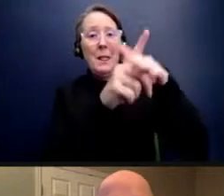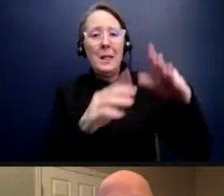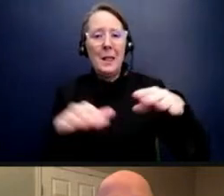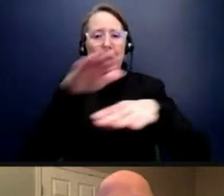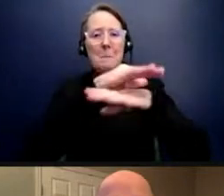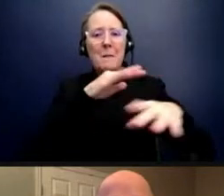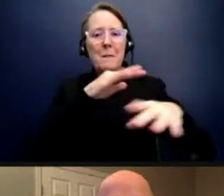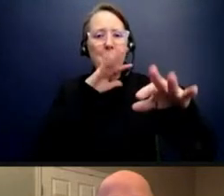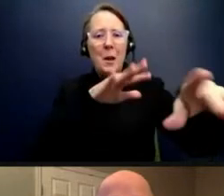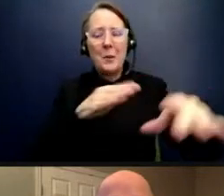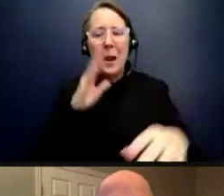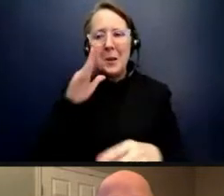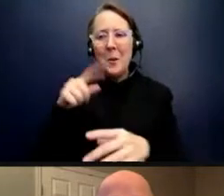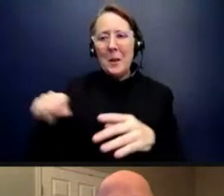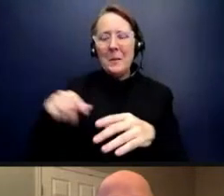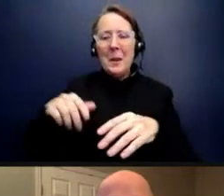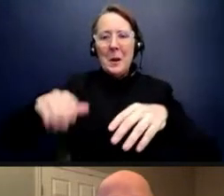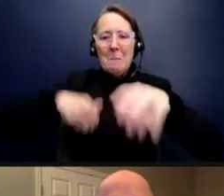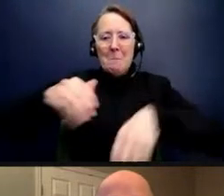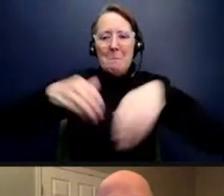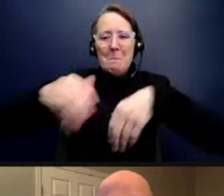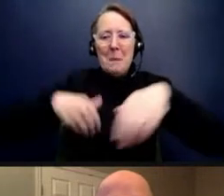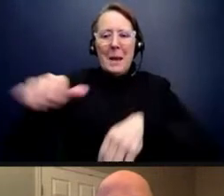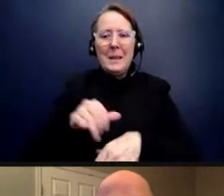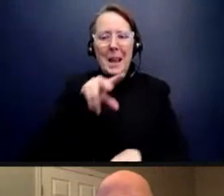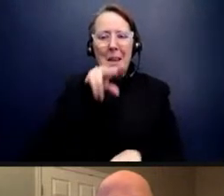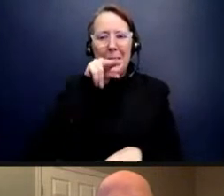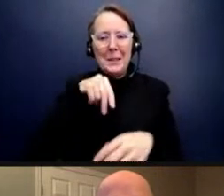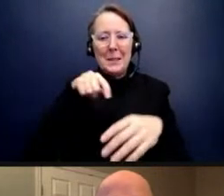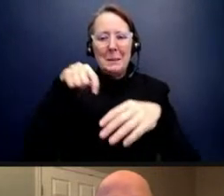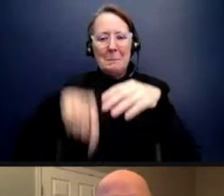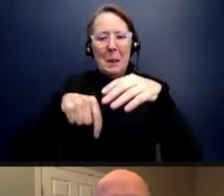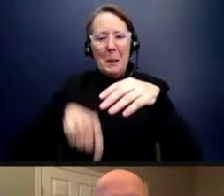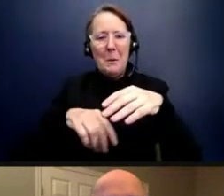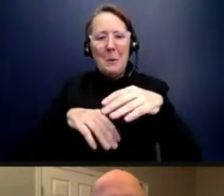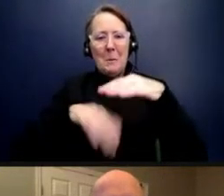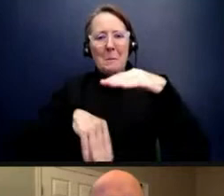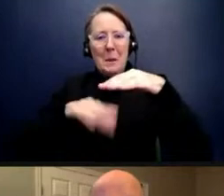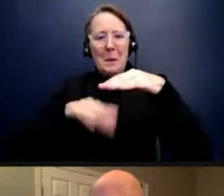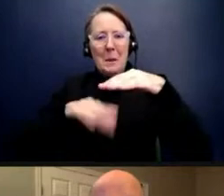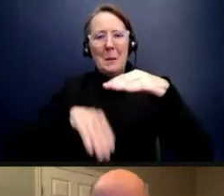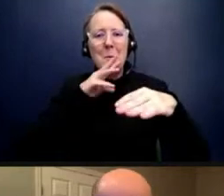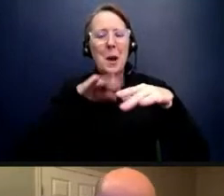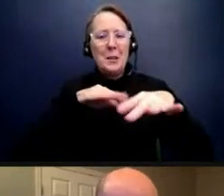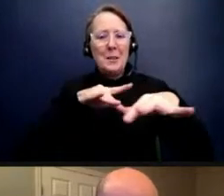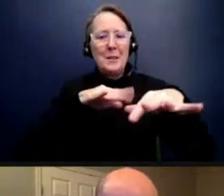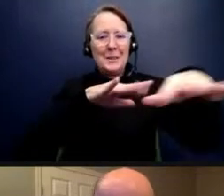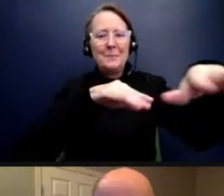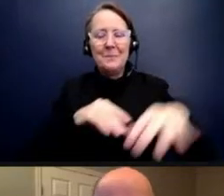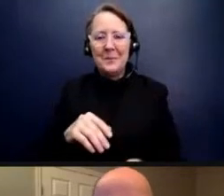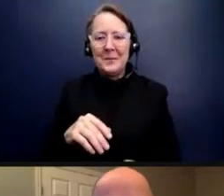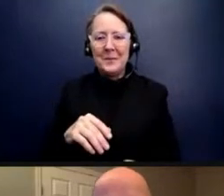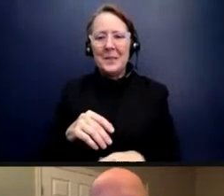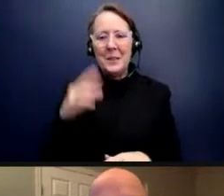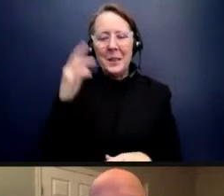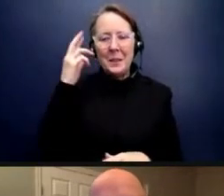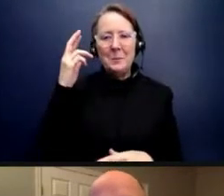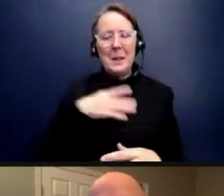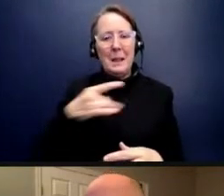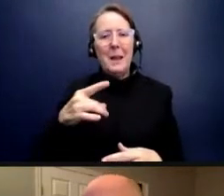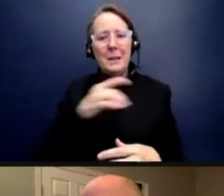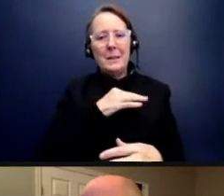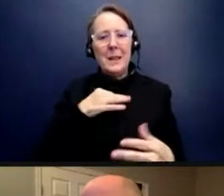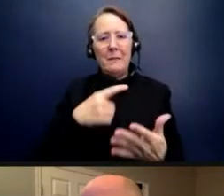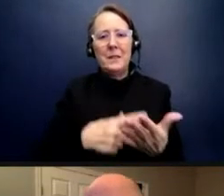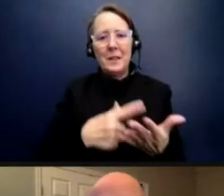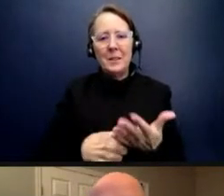they're paddling like ducks below. That's what comes up. That's why Councillor Hoy's discussion and reliance on the staff.